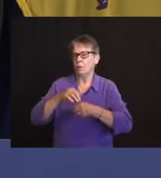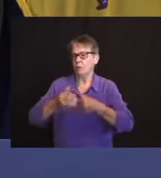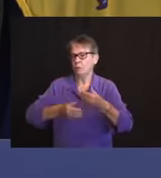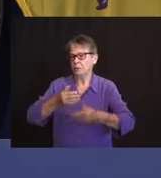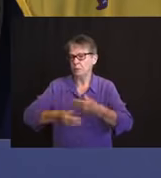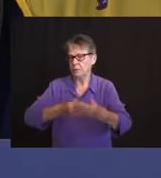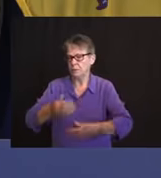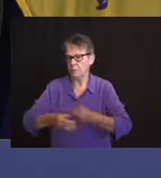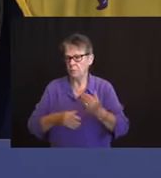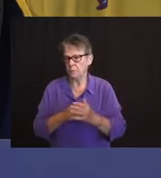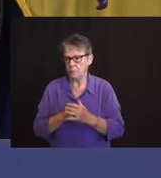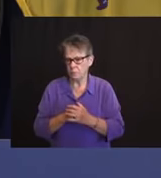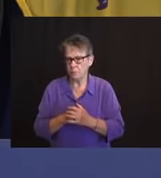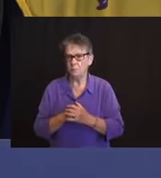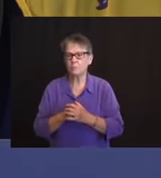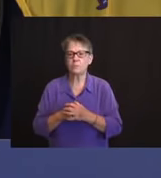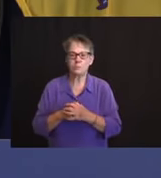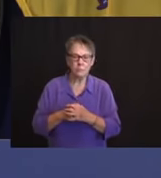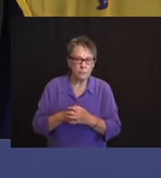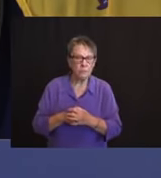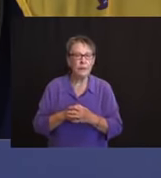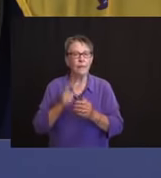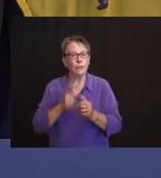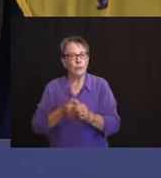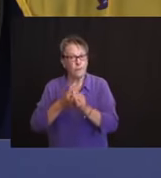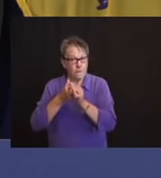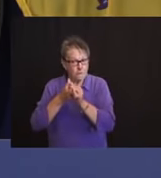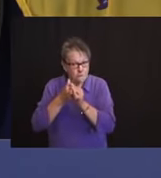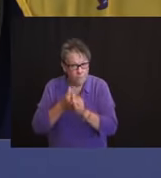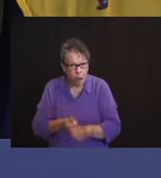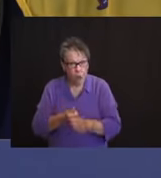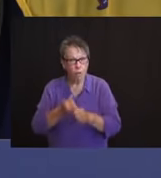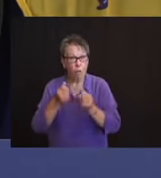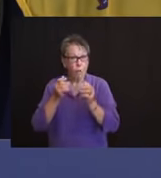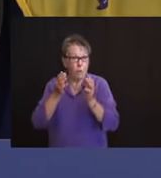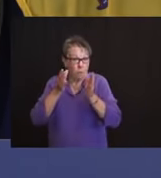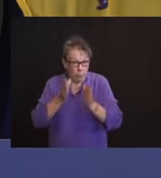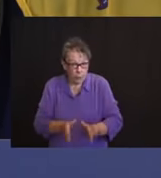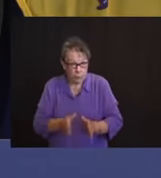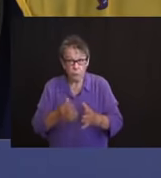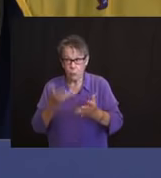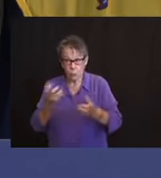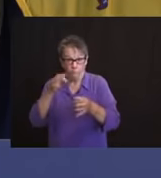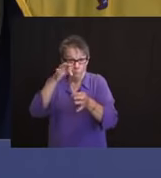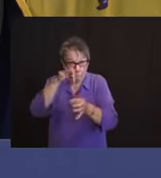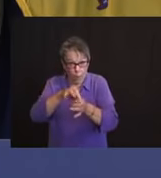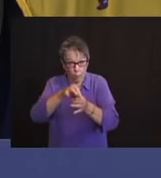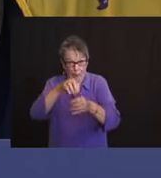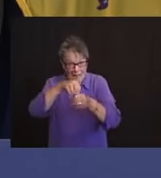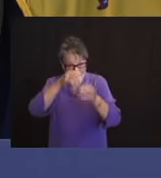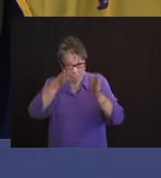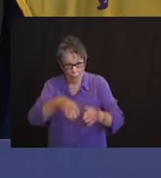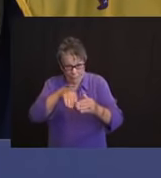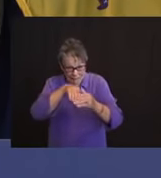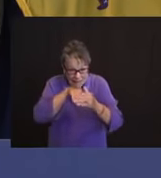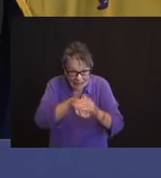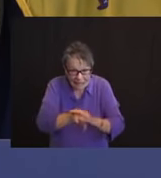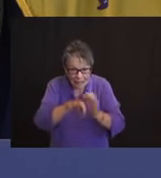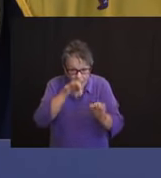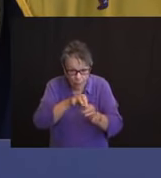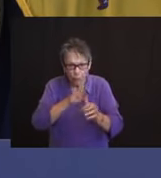safely and properly. Thank you. Thank you, Mike. Dave, take us home here.